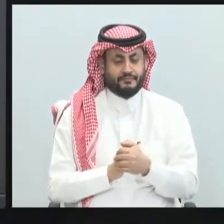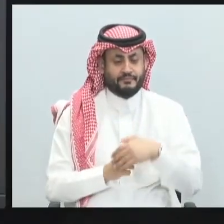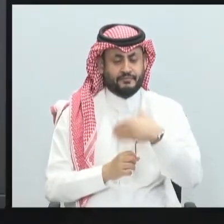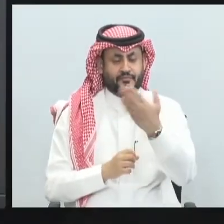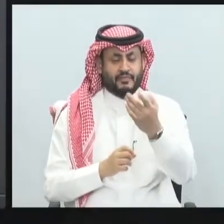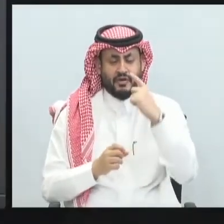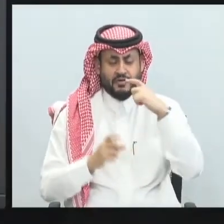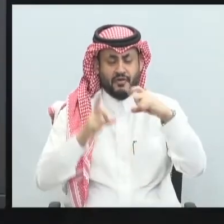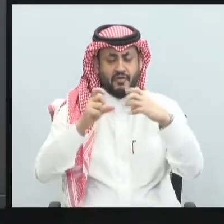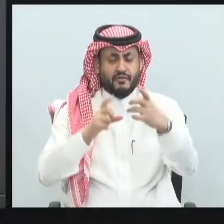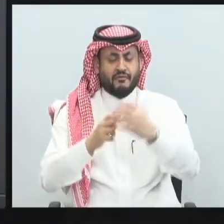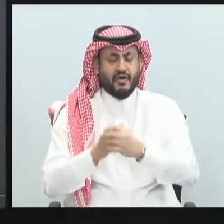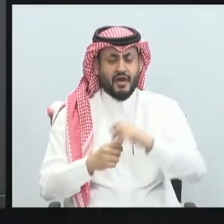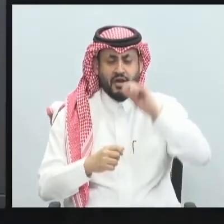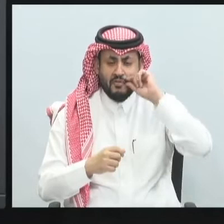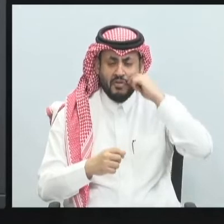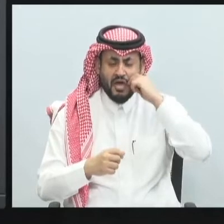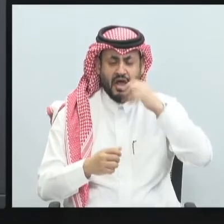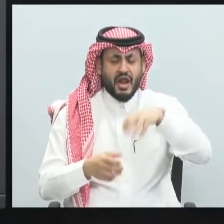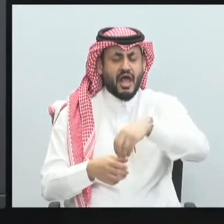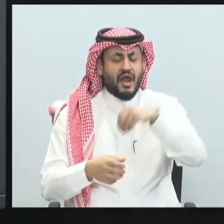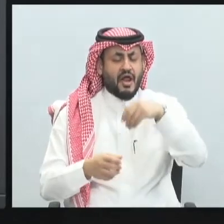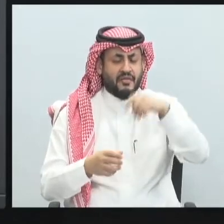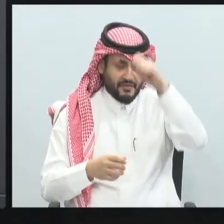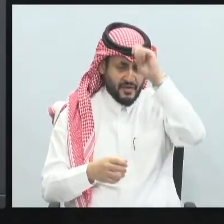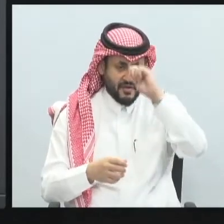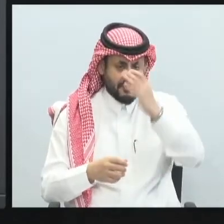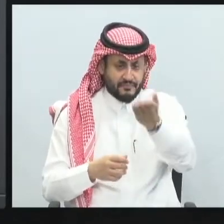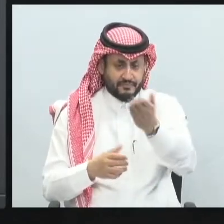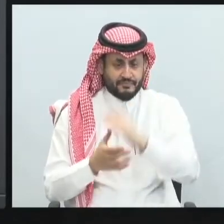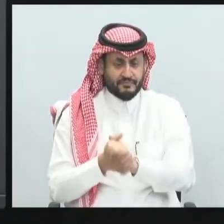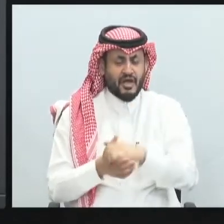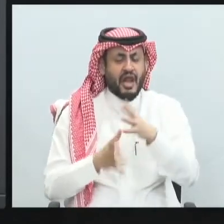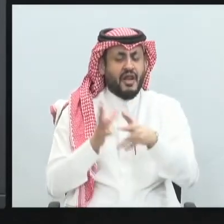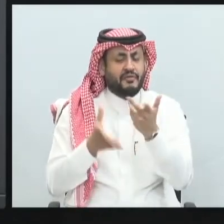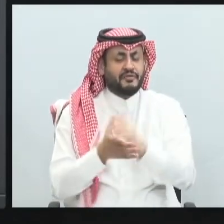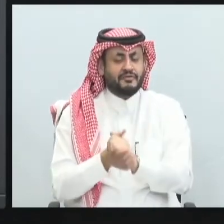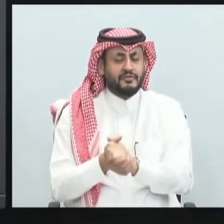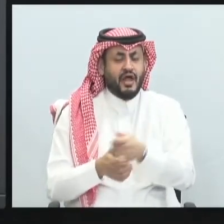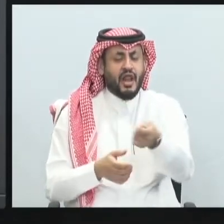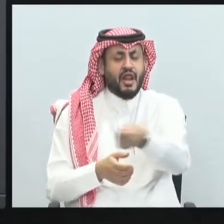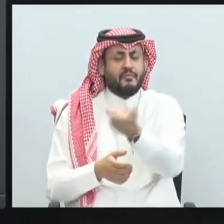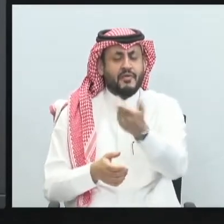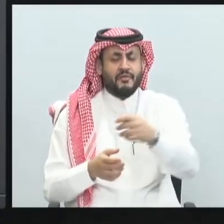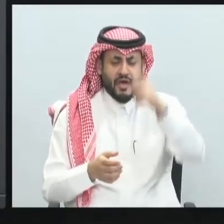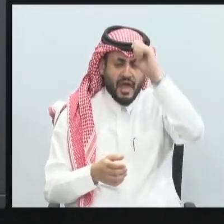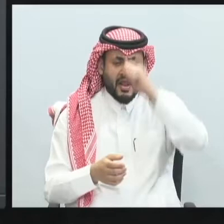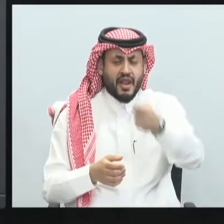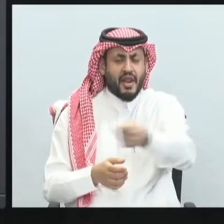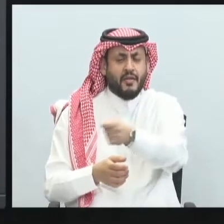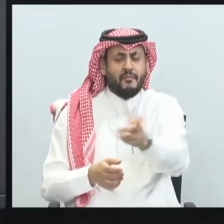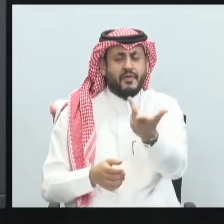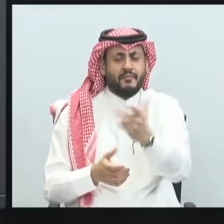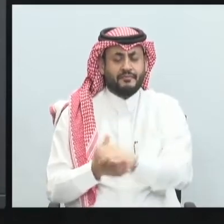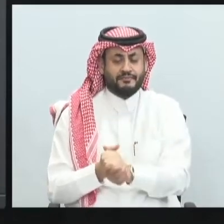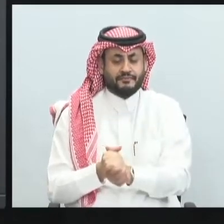he's catching what was. What is this? This is a hat. Okay. So he says, whose hat is this? Whose hat